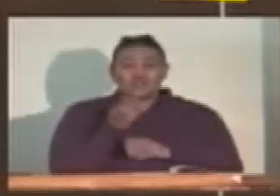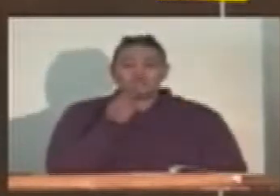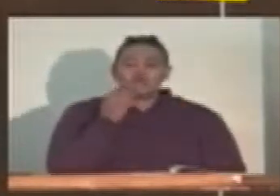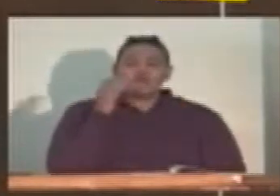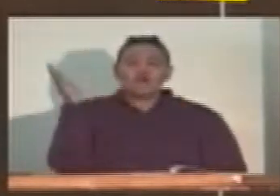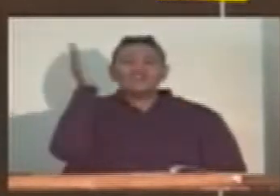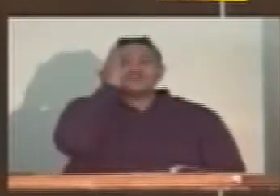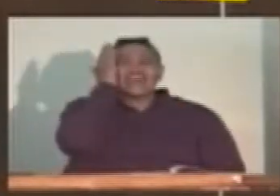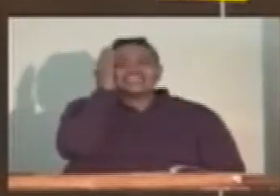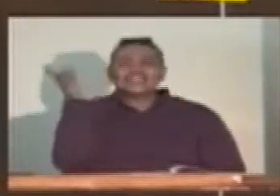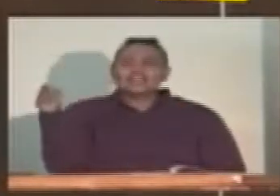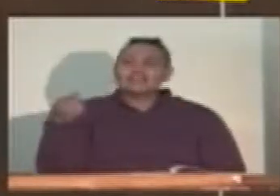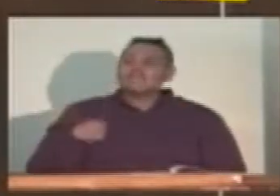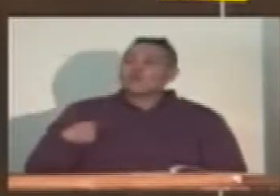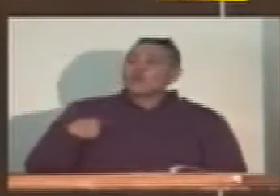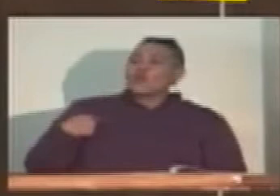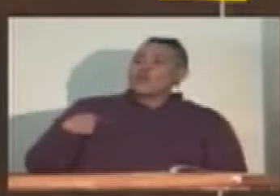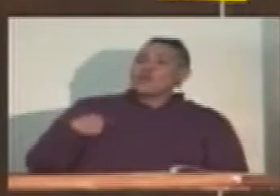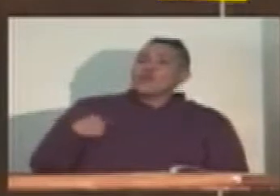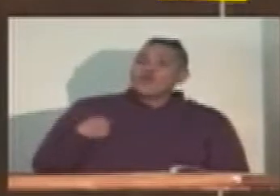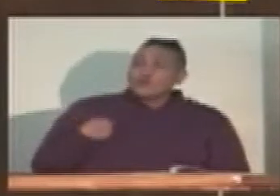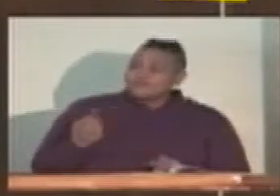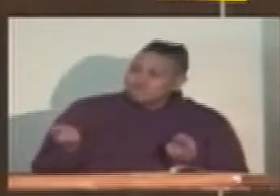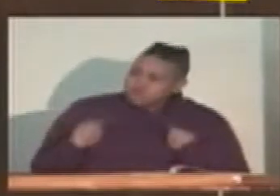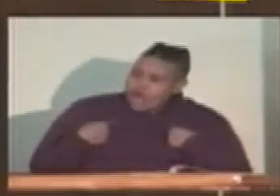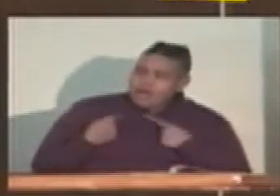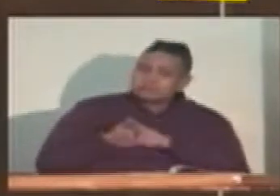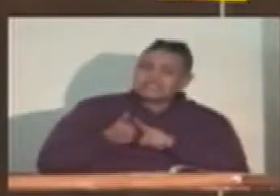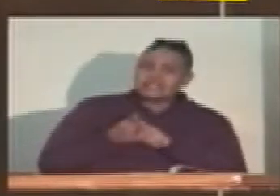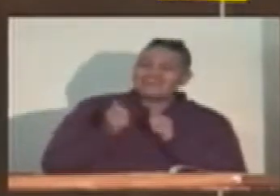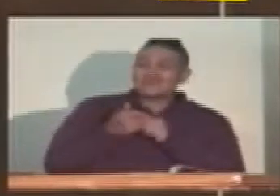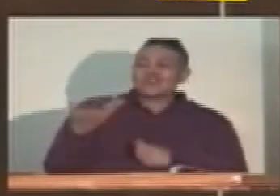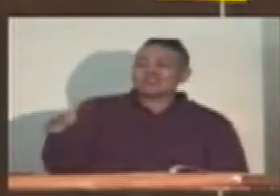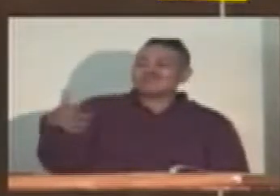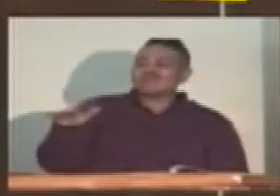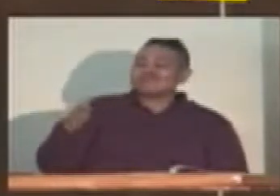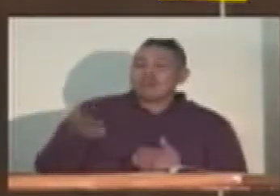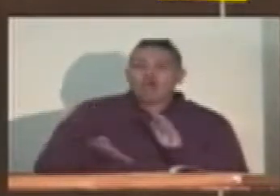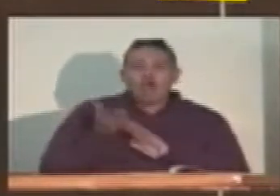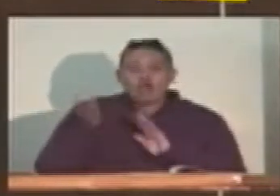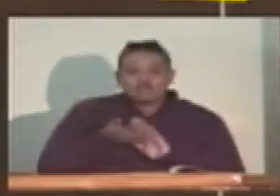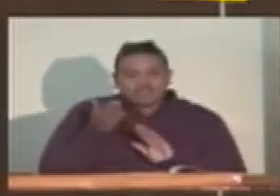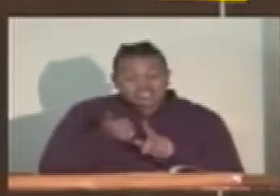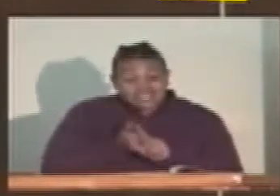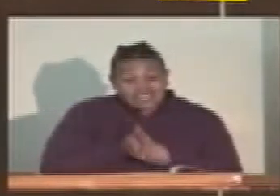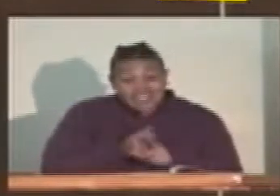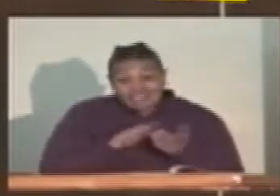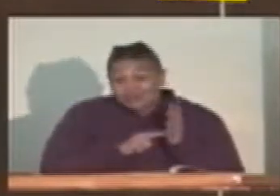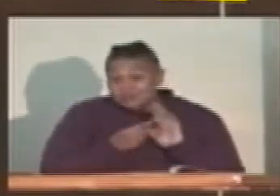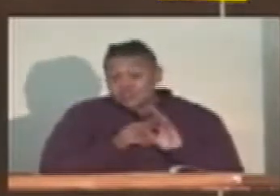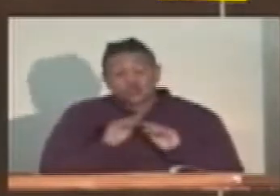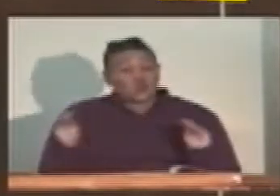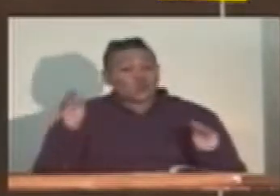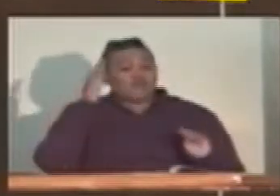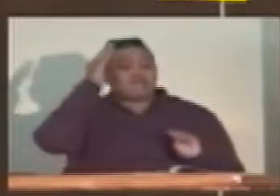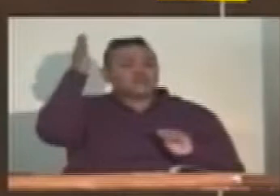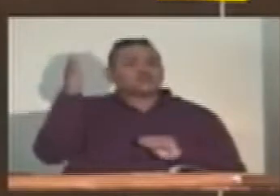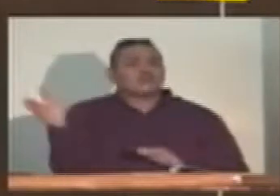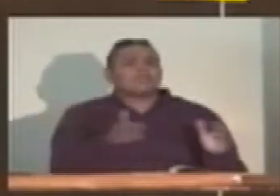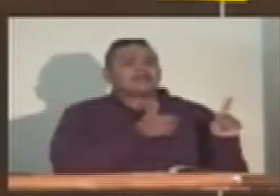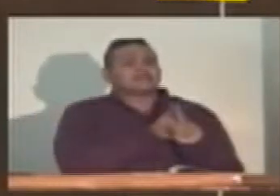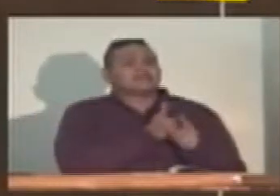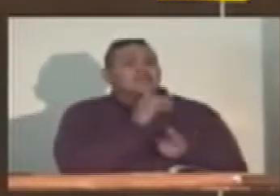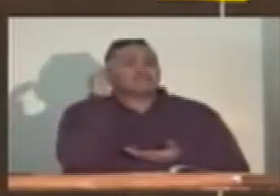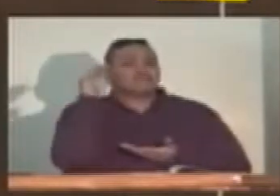are once again being punished with substandard operations, and there are no future plans to